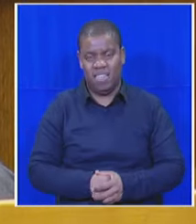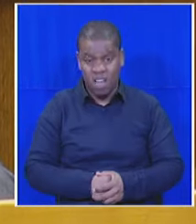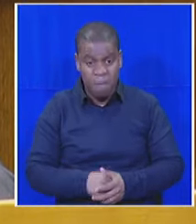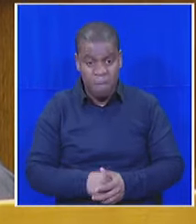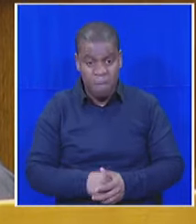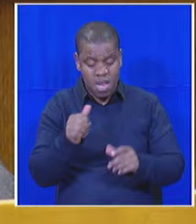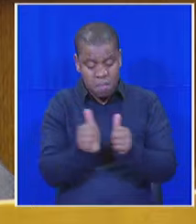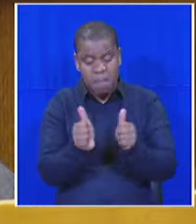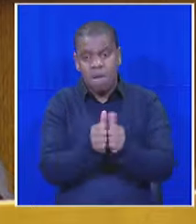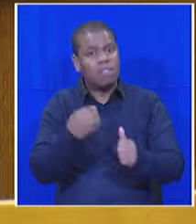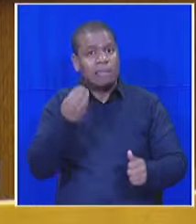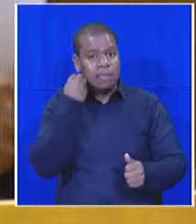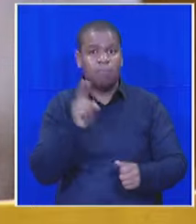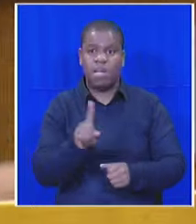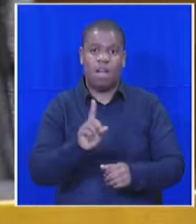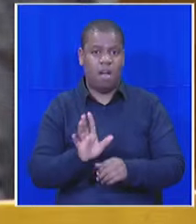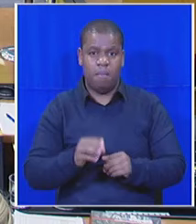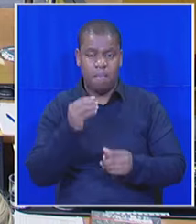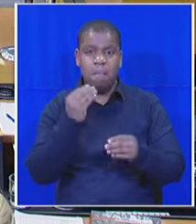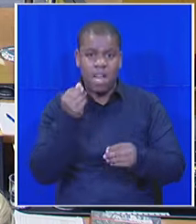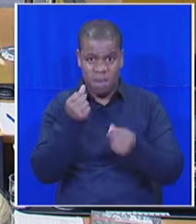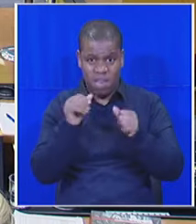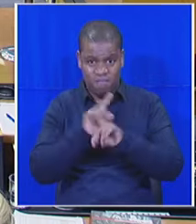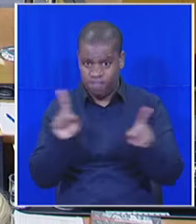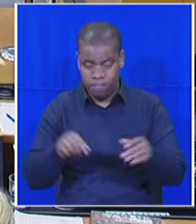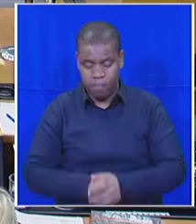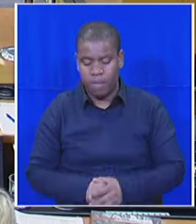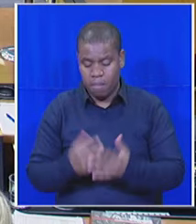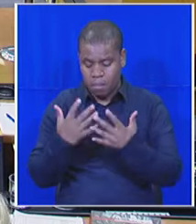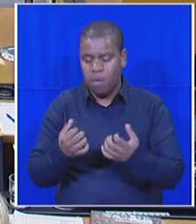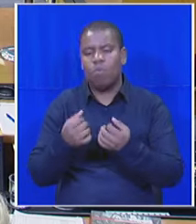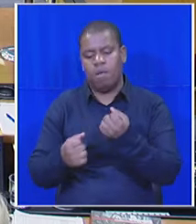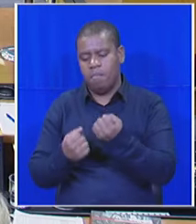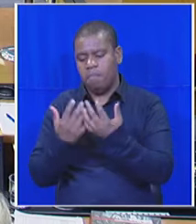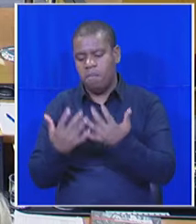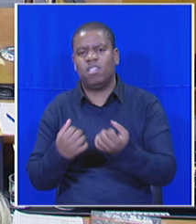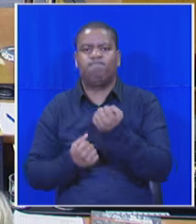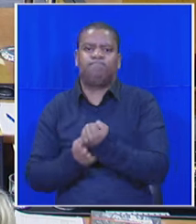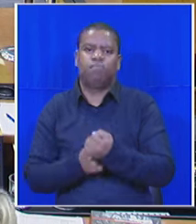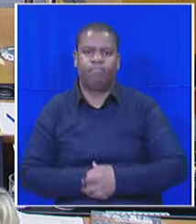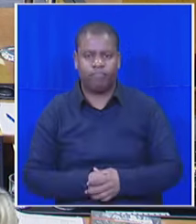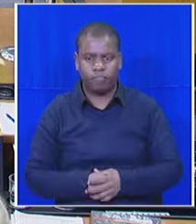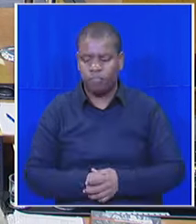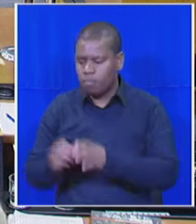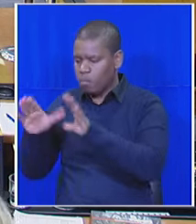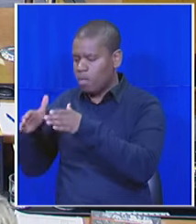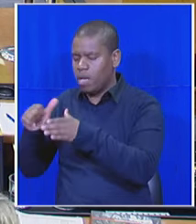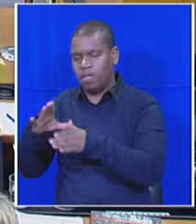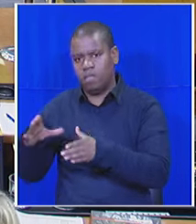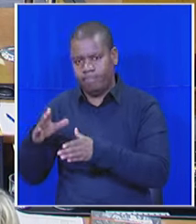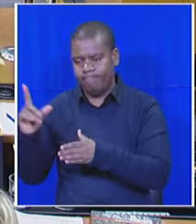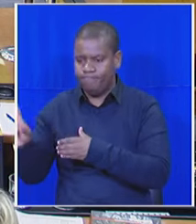this submission, will support this. Thank you. You can remember the ANC, Deputy Chief Whip.